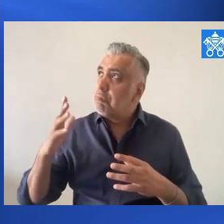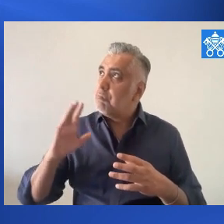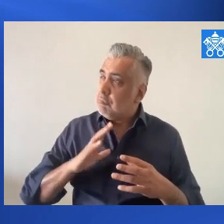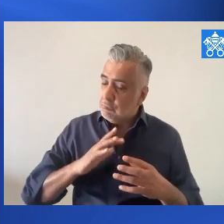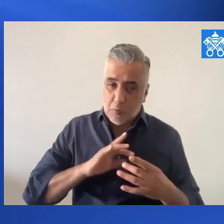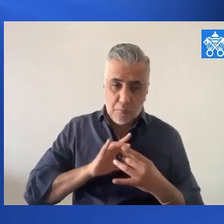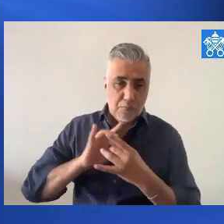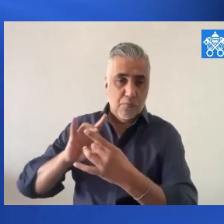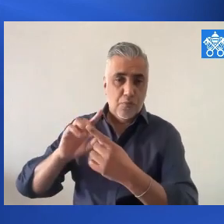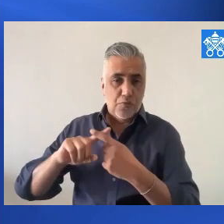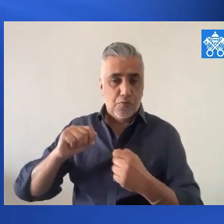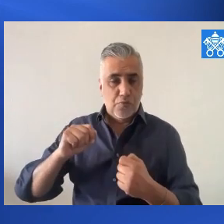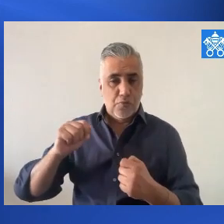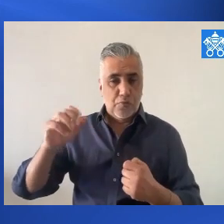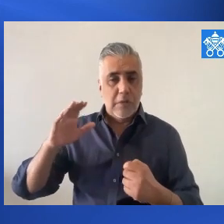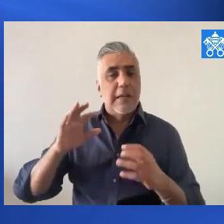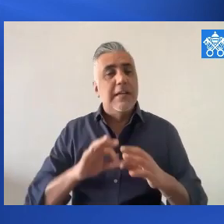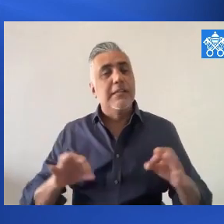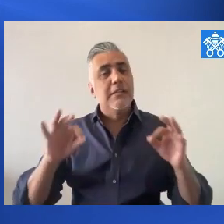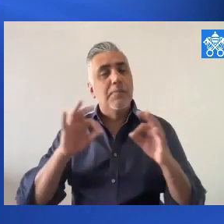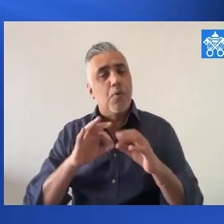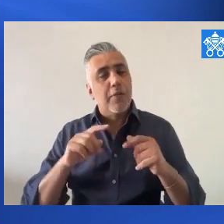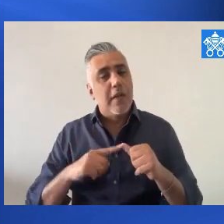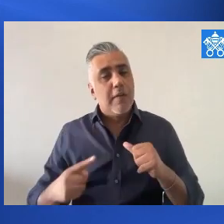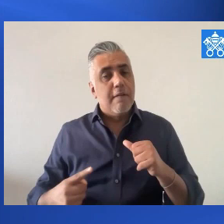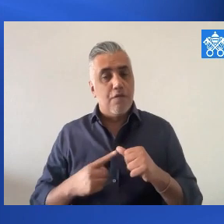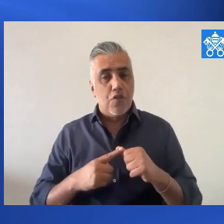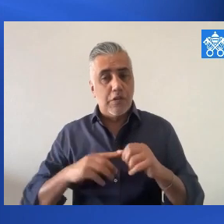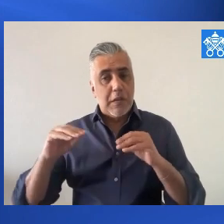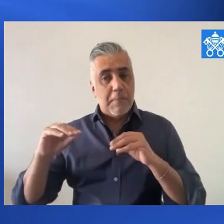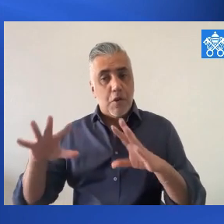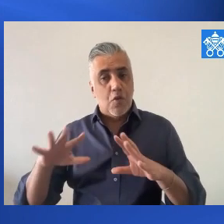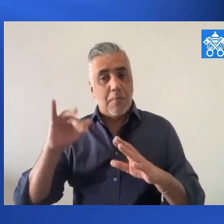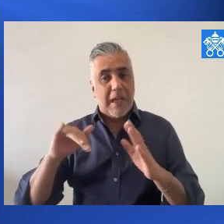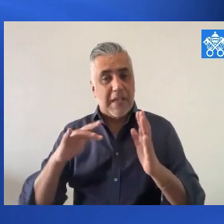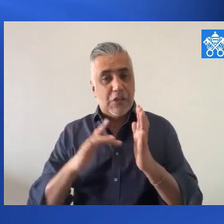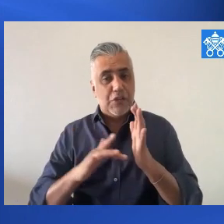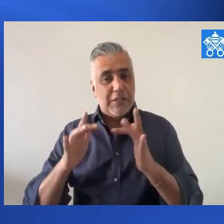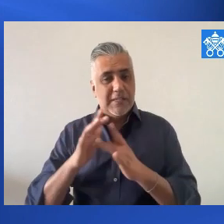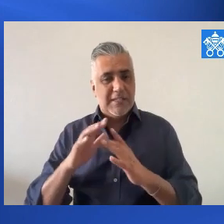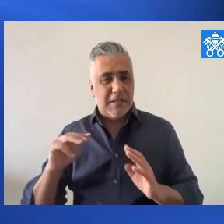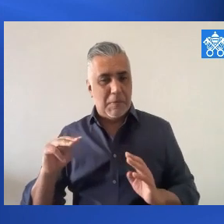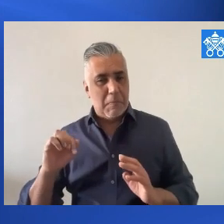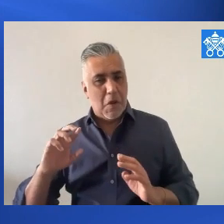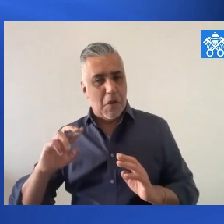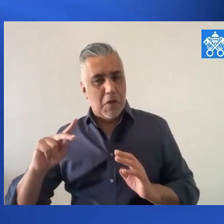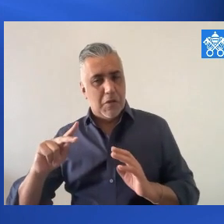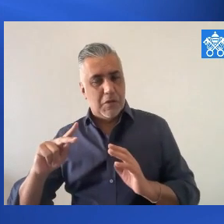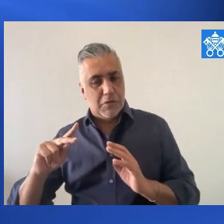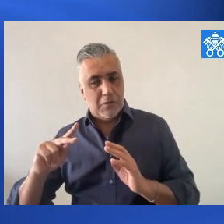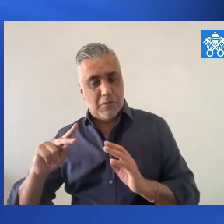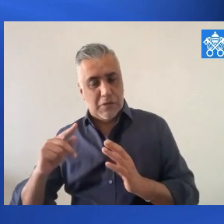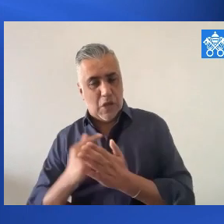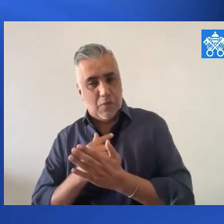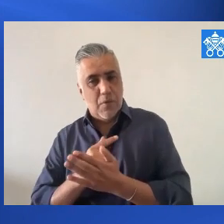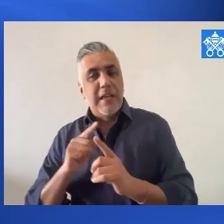are primarily affective, from the heart. It's significant that the first miracle performed by Jesus